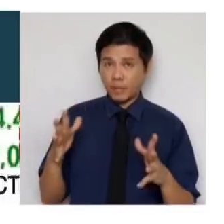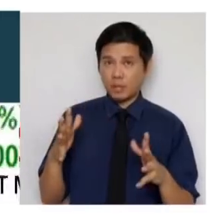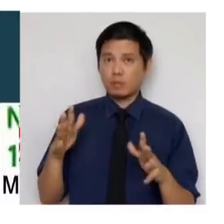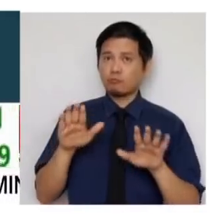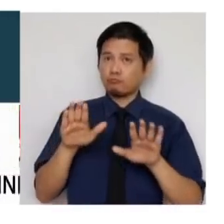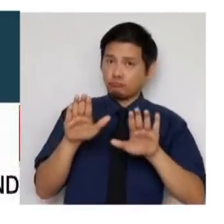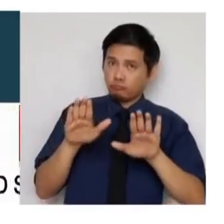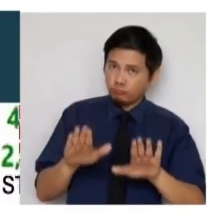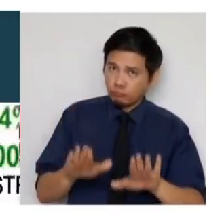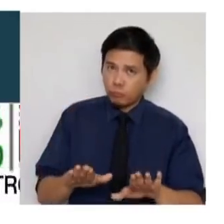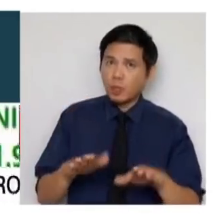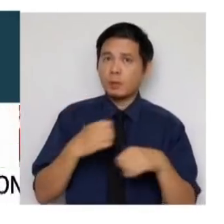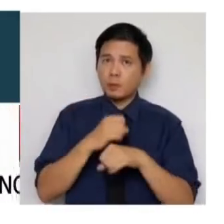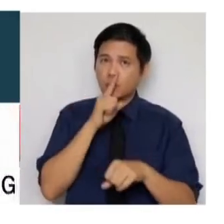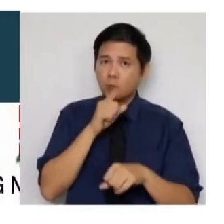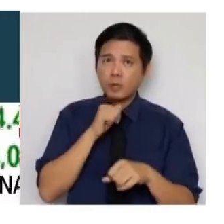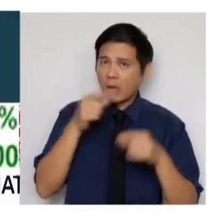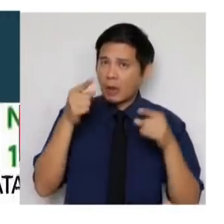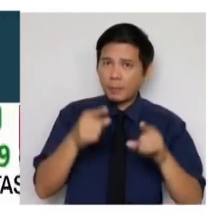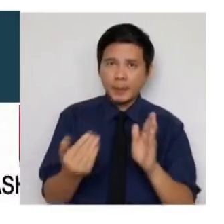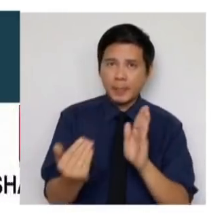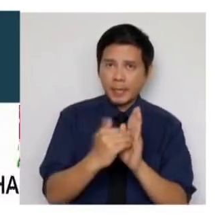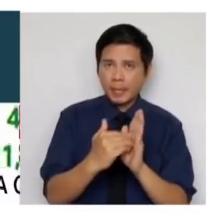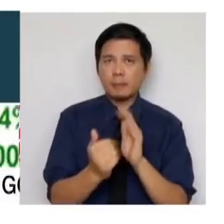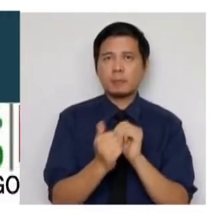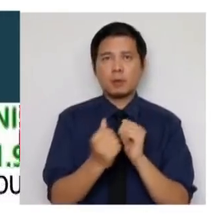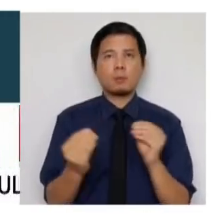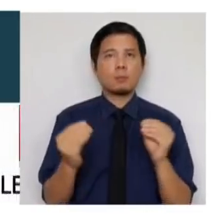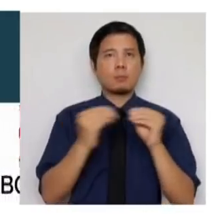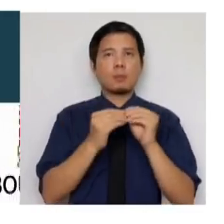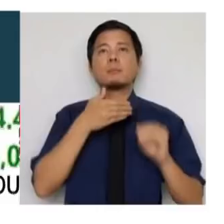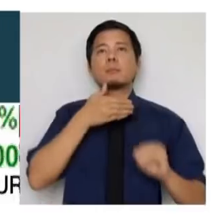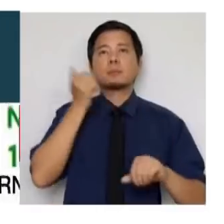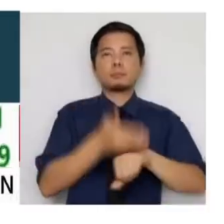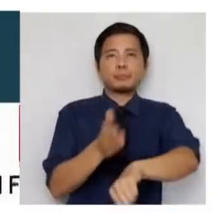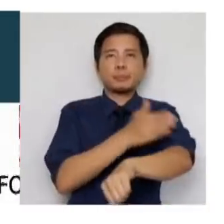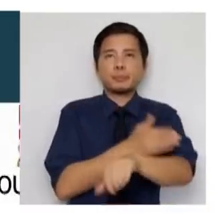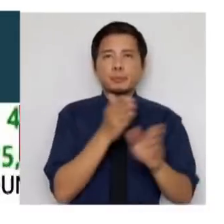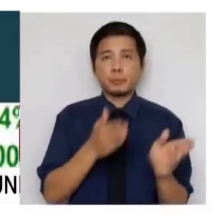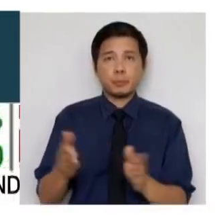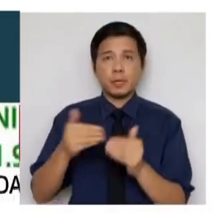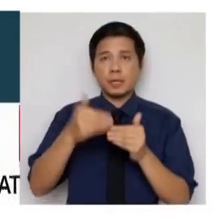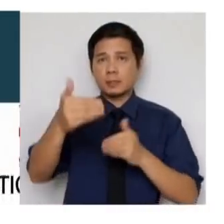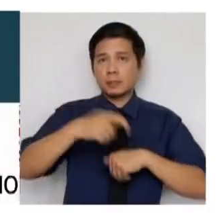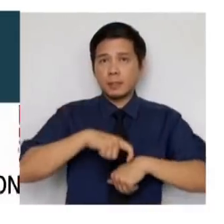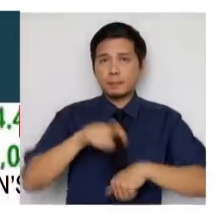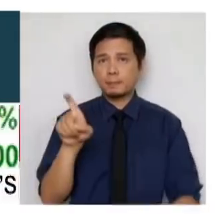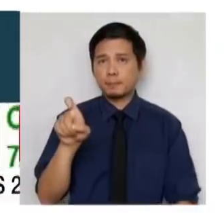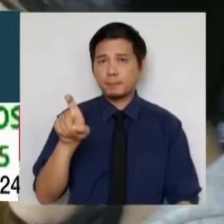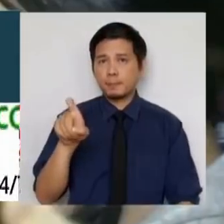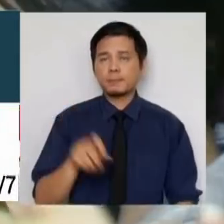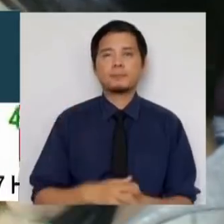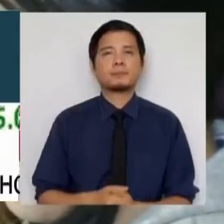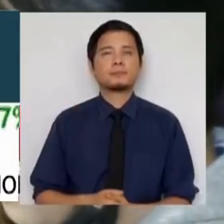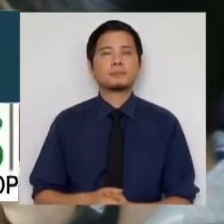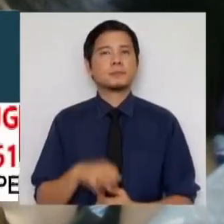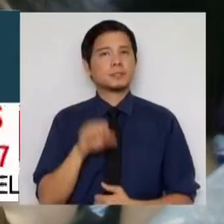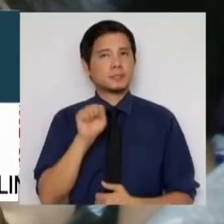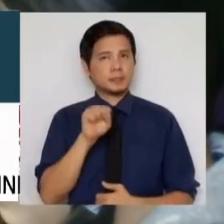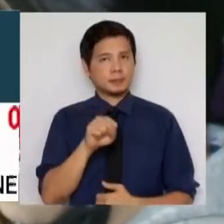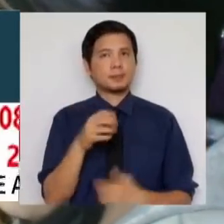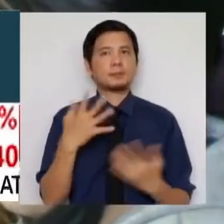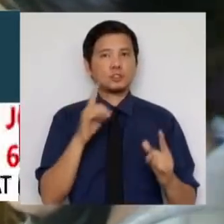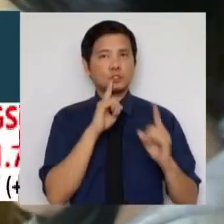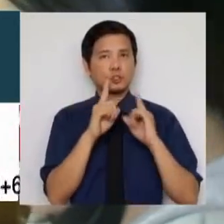not happen again, that they should be better prepared next time around, Mayor? Yes, I did. I spoke to the barangay captain